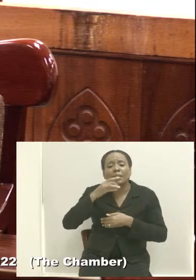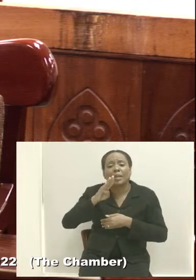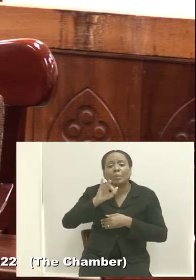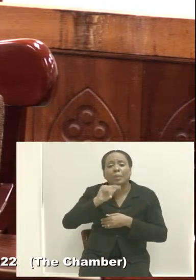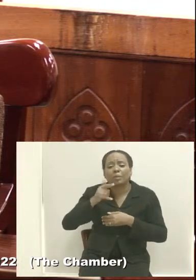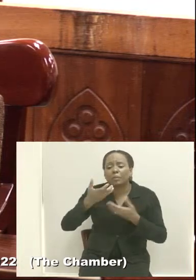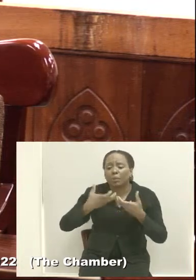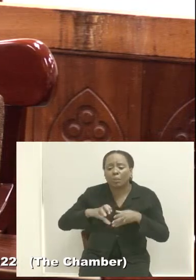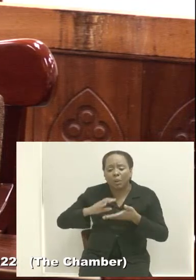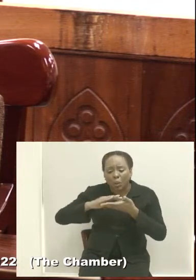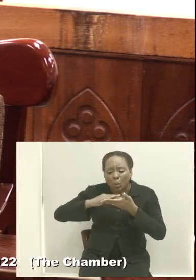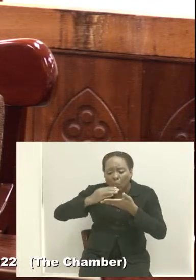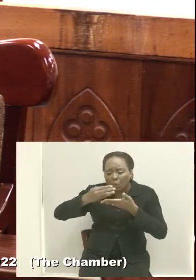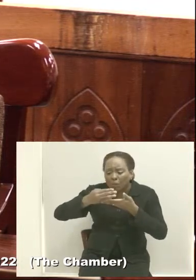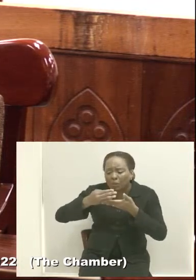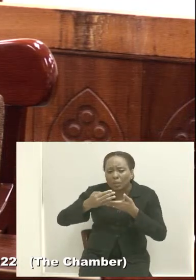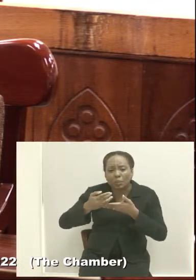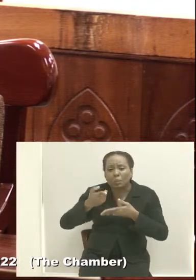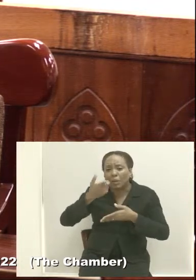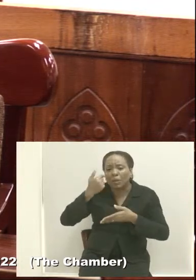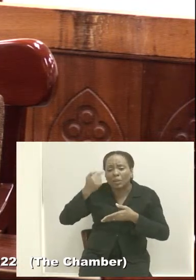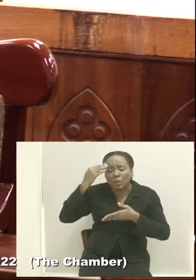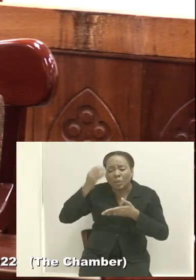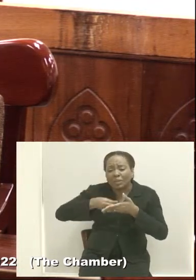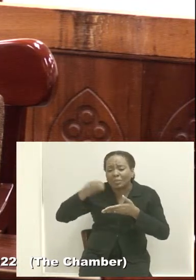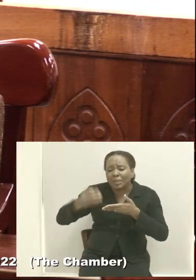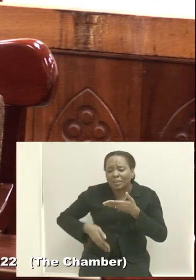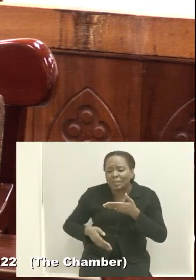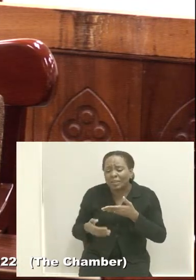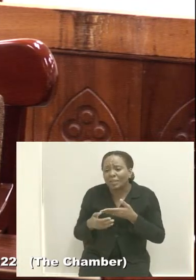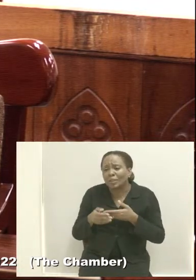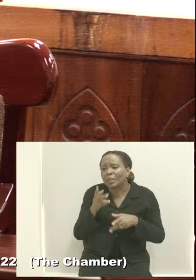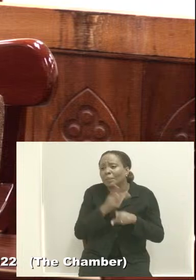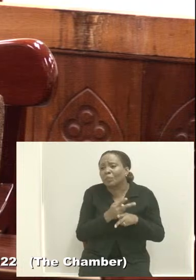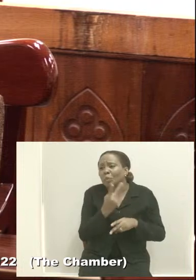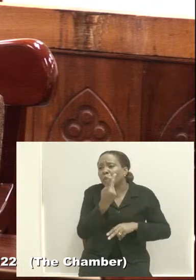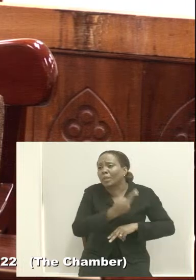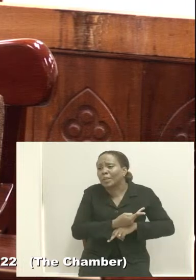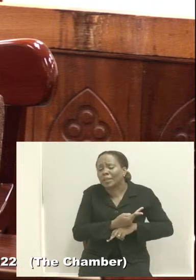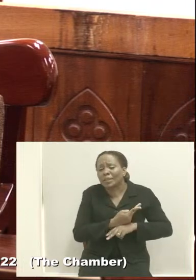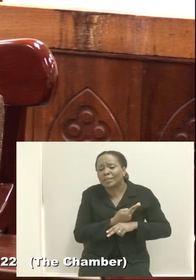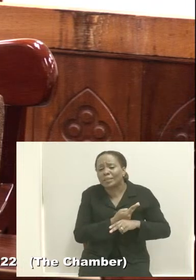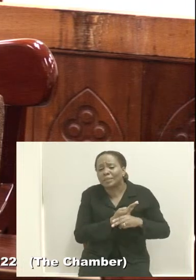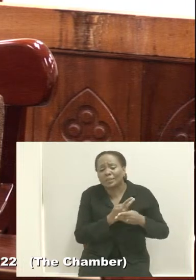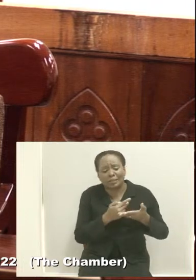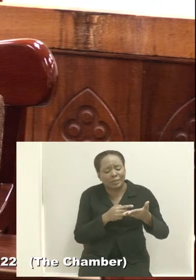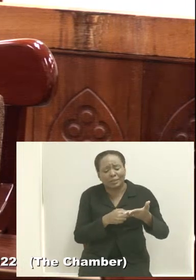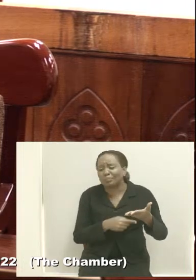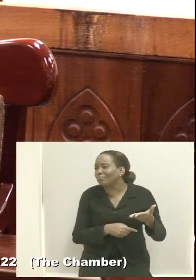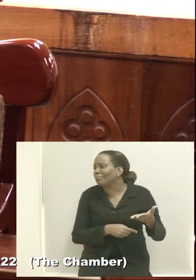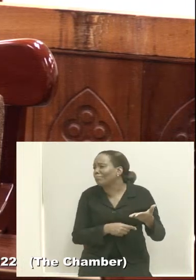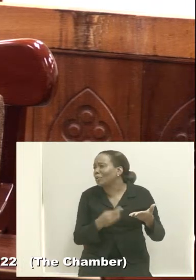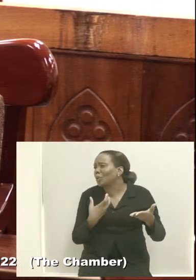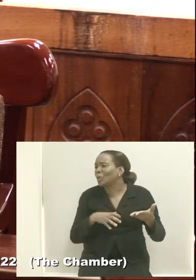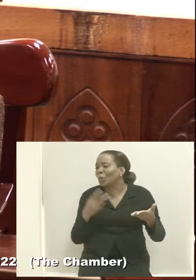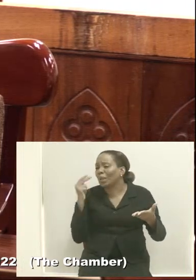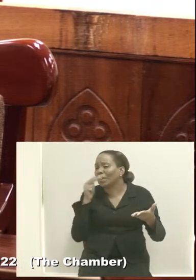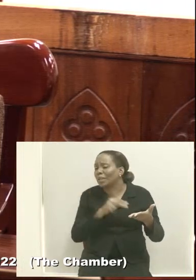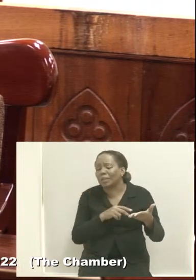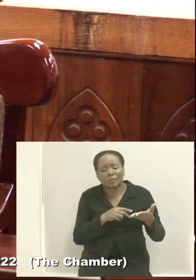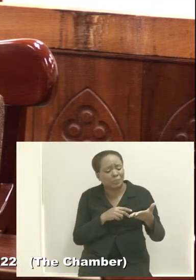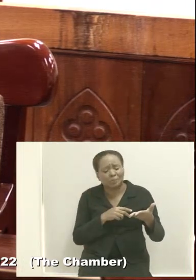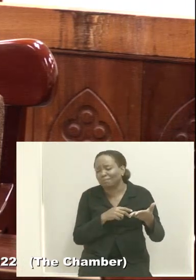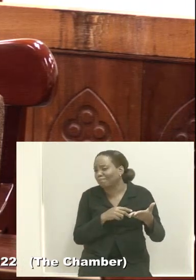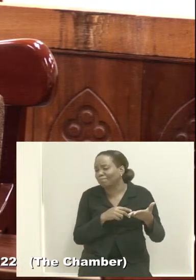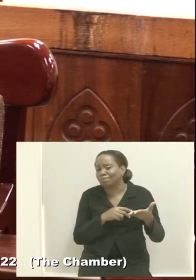people. Now, Barbadians are quite aware, and we're educated to the point where we're hearing that the